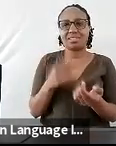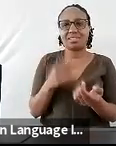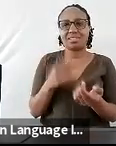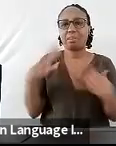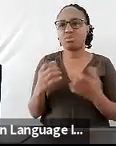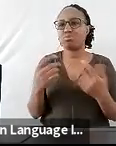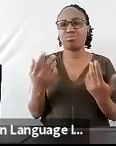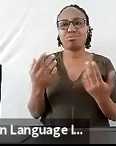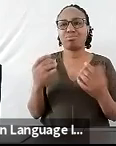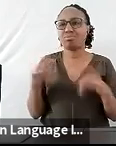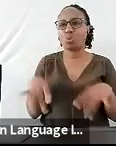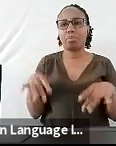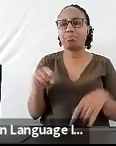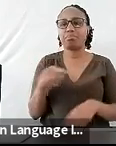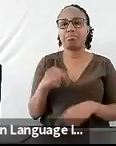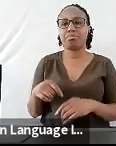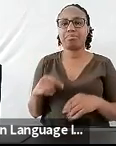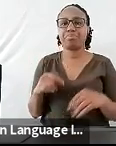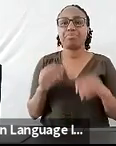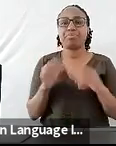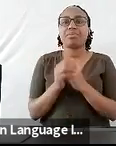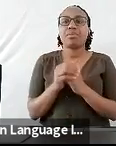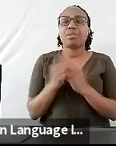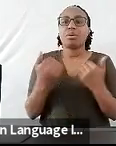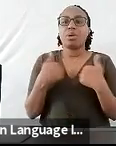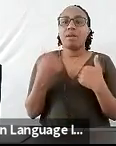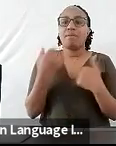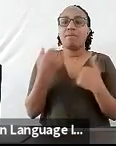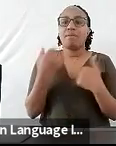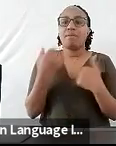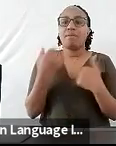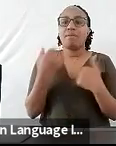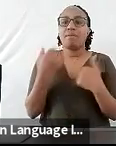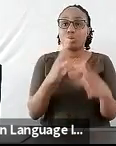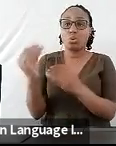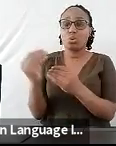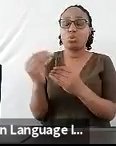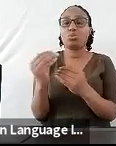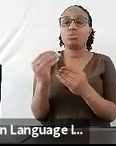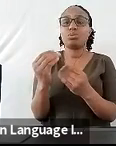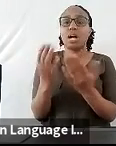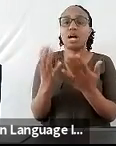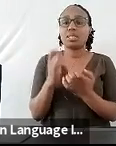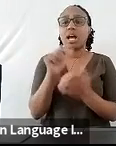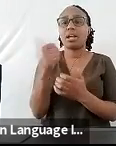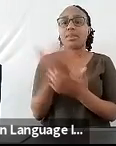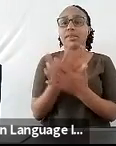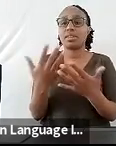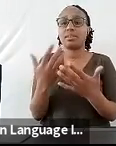5 minutes to go, I would love us to switch to something else you talk about, which is images. So two parts to this question. One